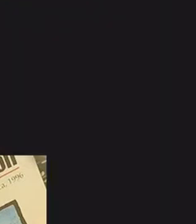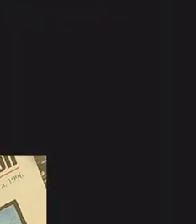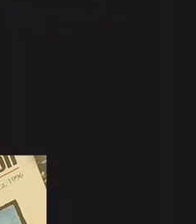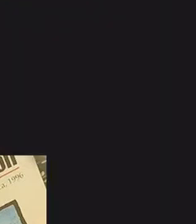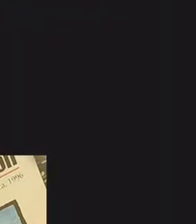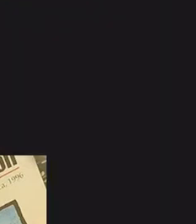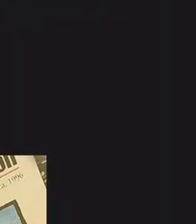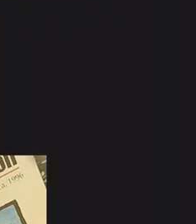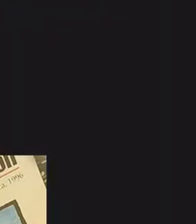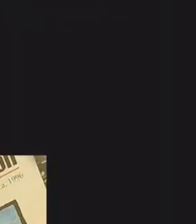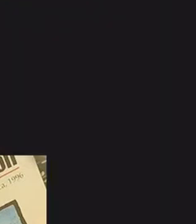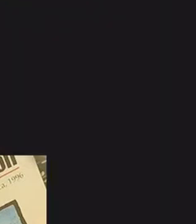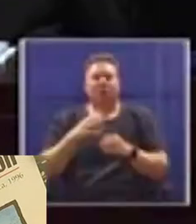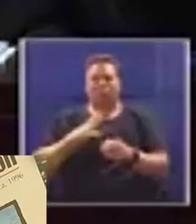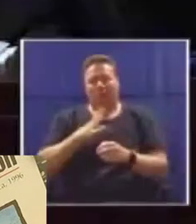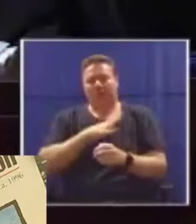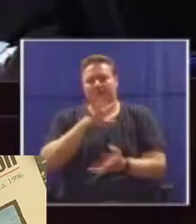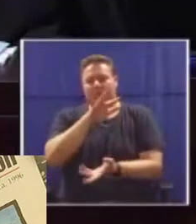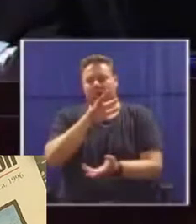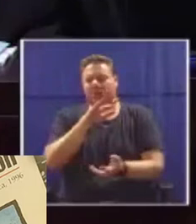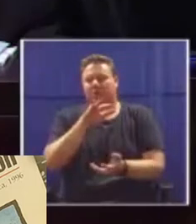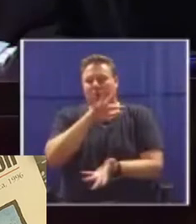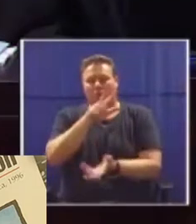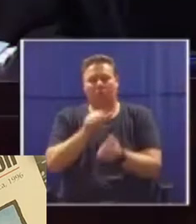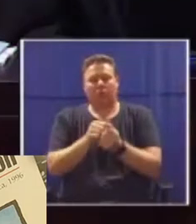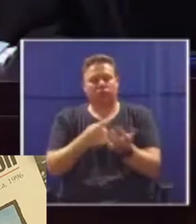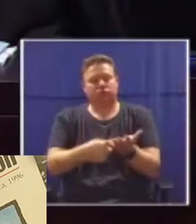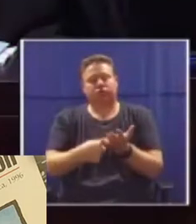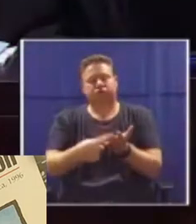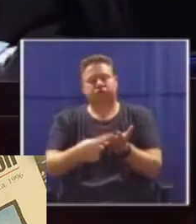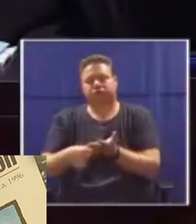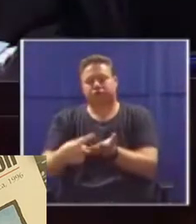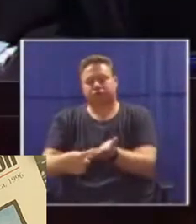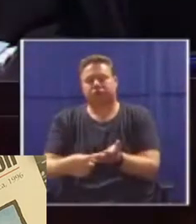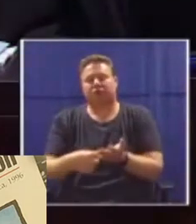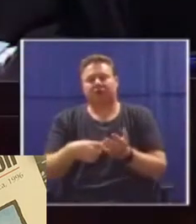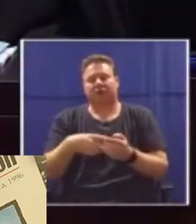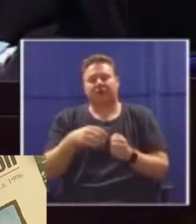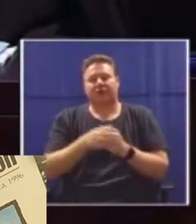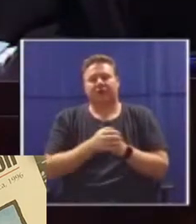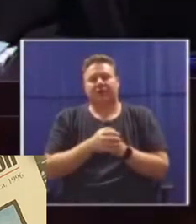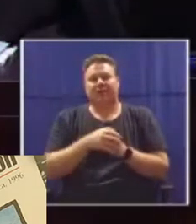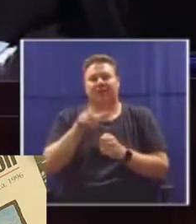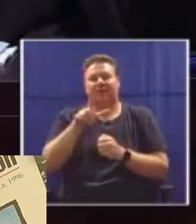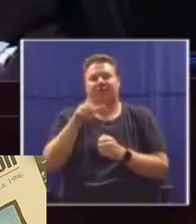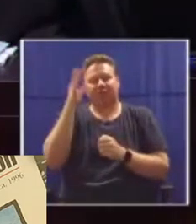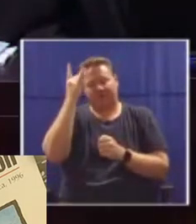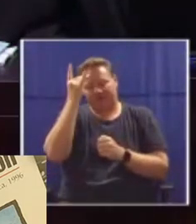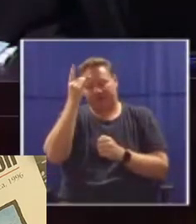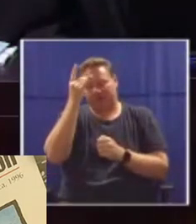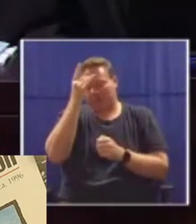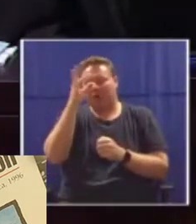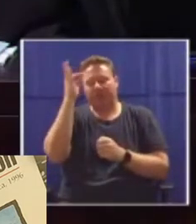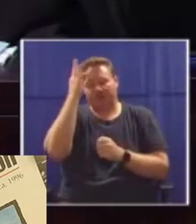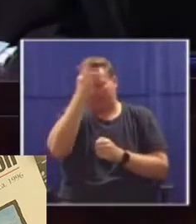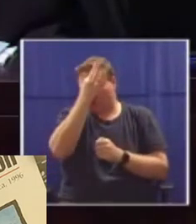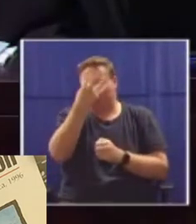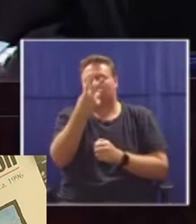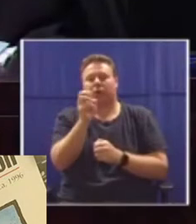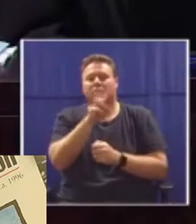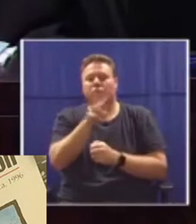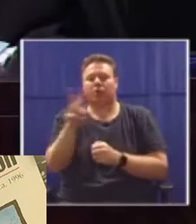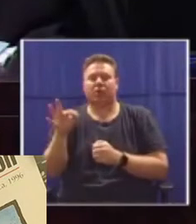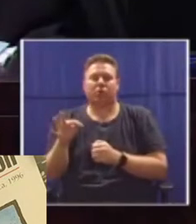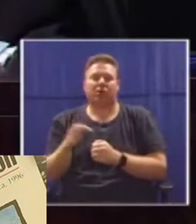committee concluded its deliberation on the bill on 7 February 2023 with the adoption